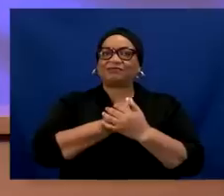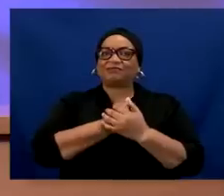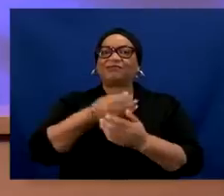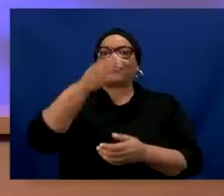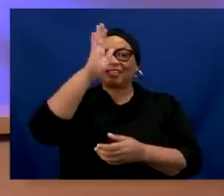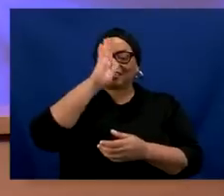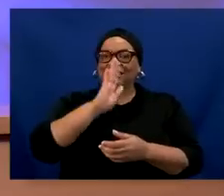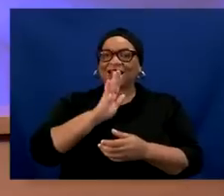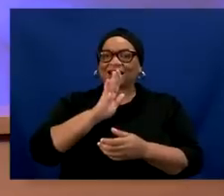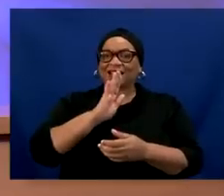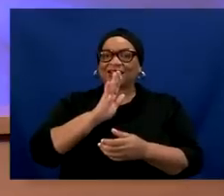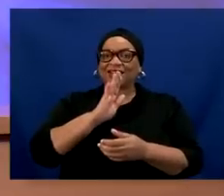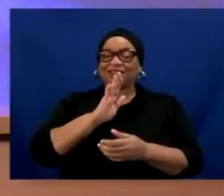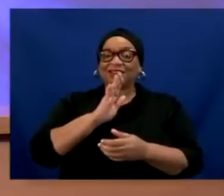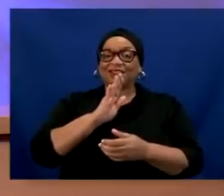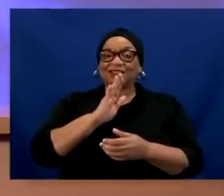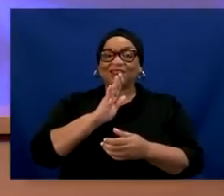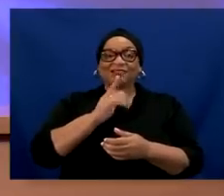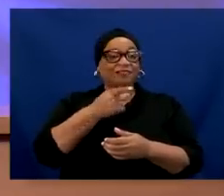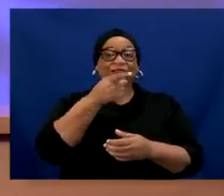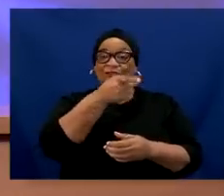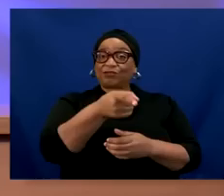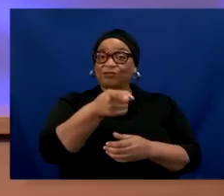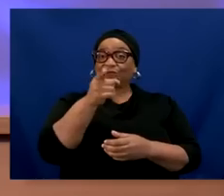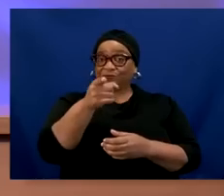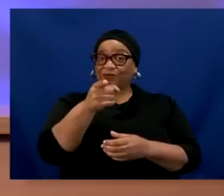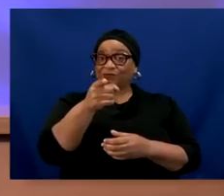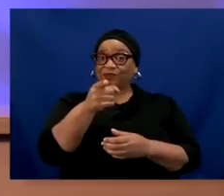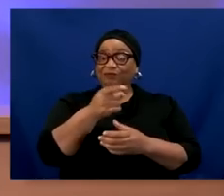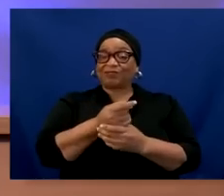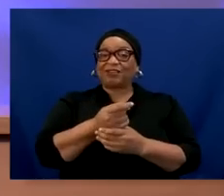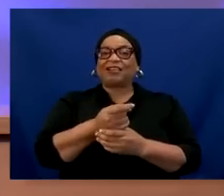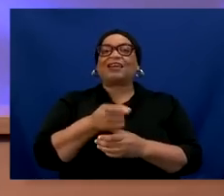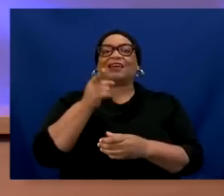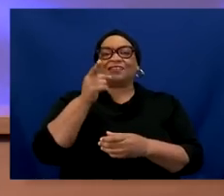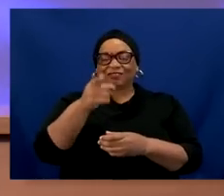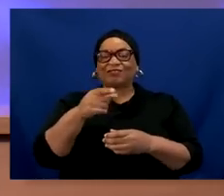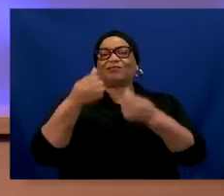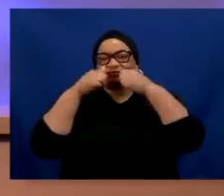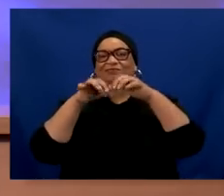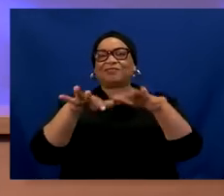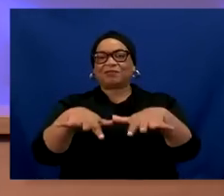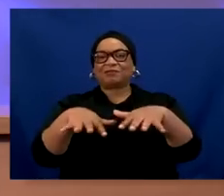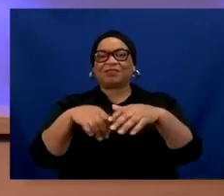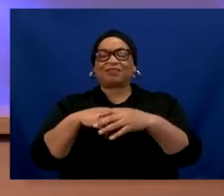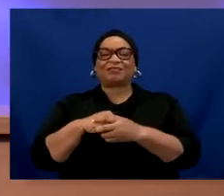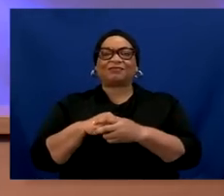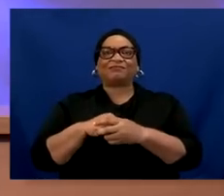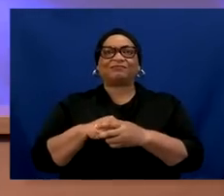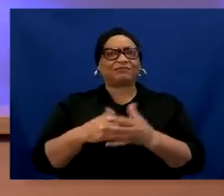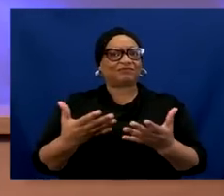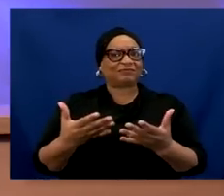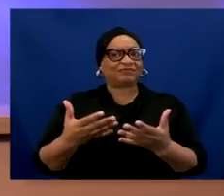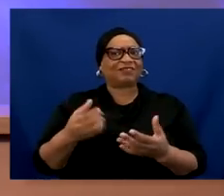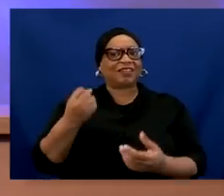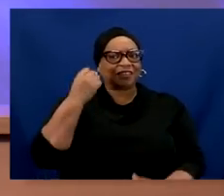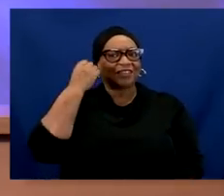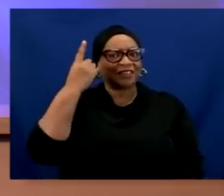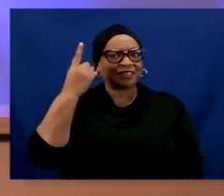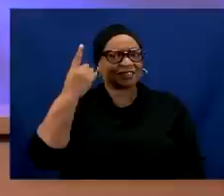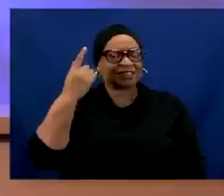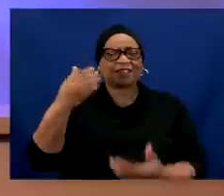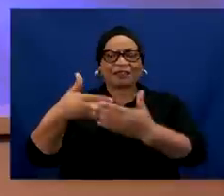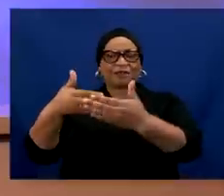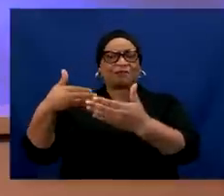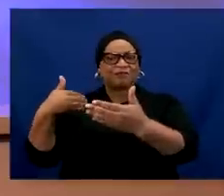God literally says, hey, you, I'm about to bless you. Wait, did you hear me earlier? I